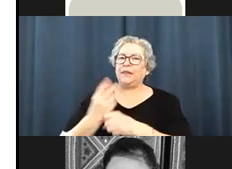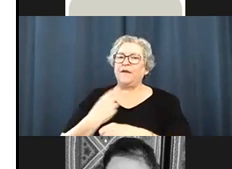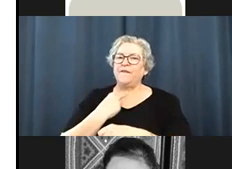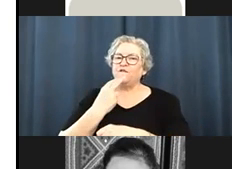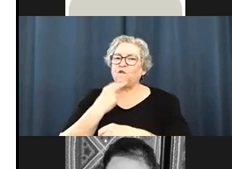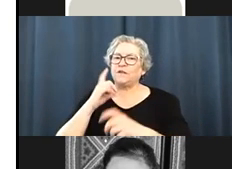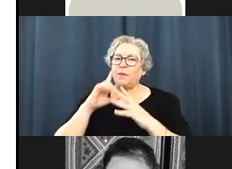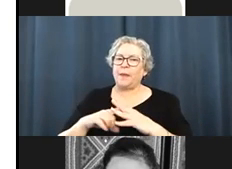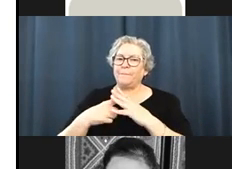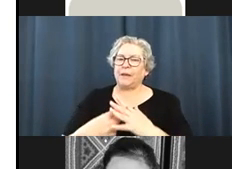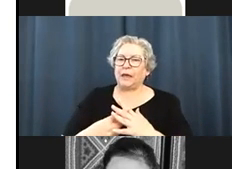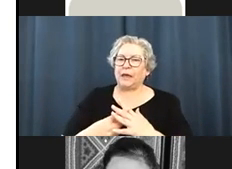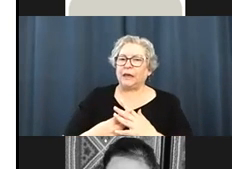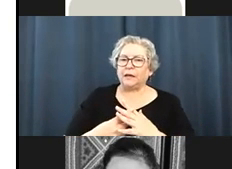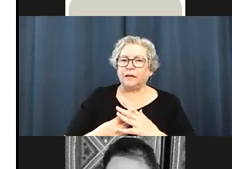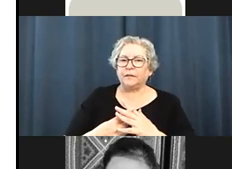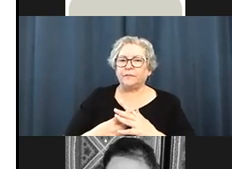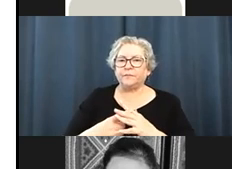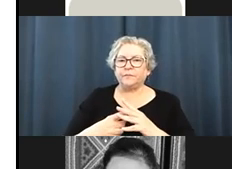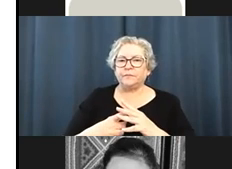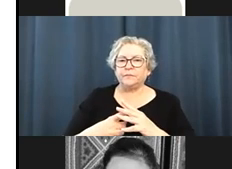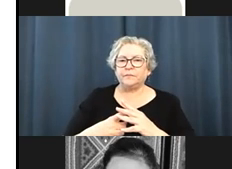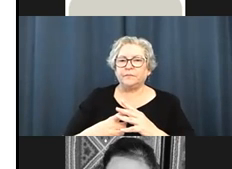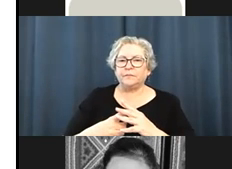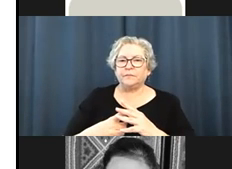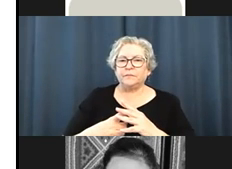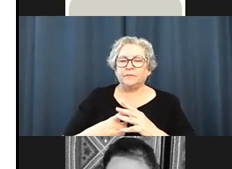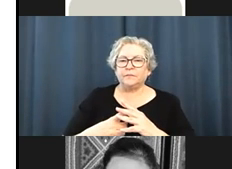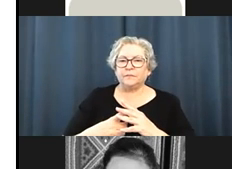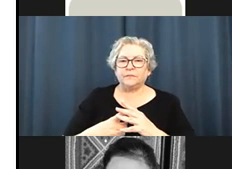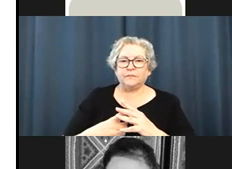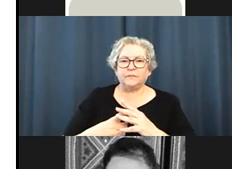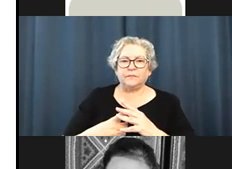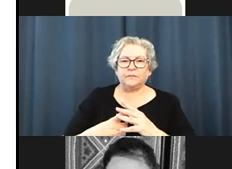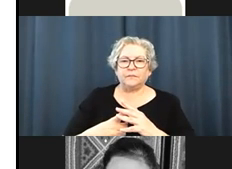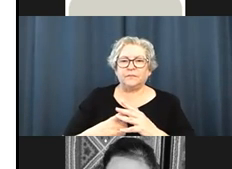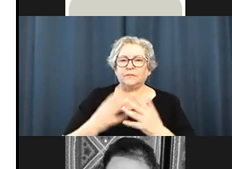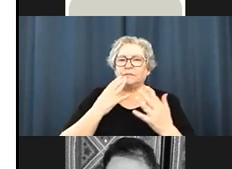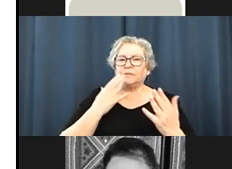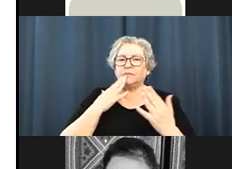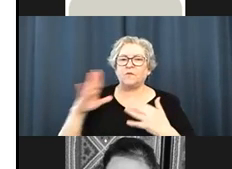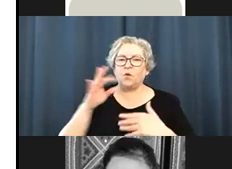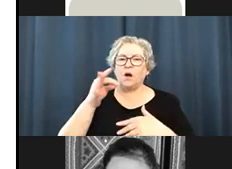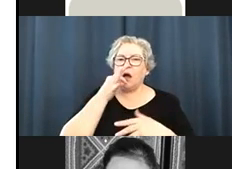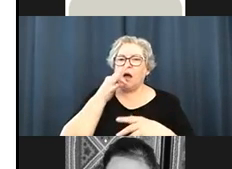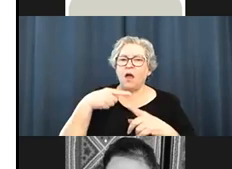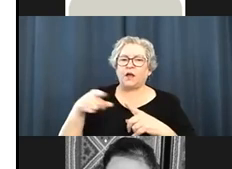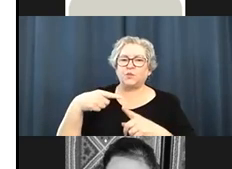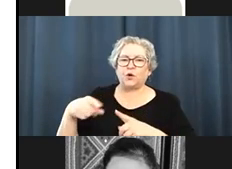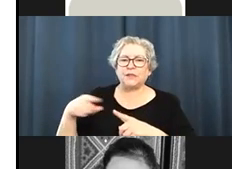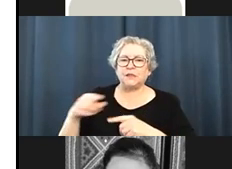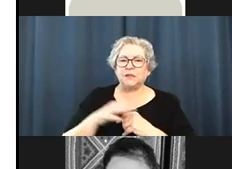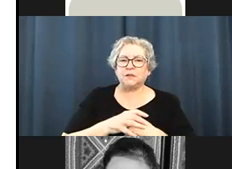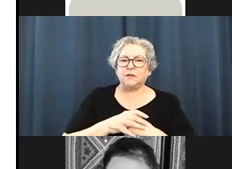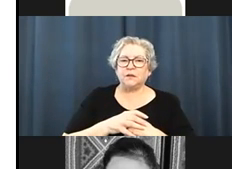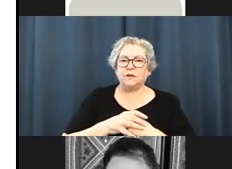from the start. Amen, Diane, amen. Paying youth for their expertise. Yes, yes. Again,